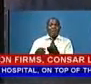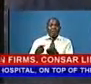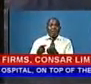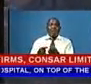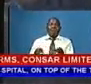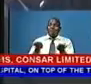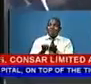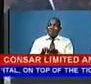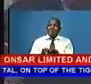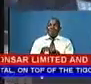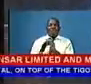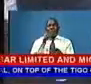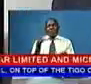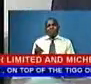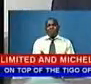is extremely prejudicial.